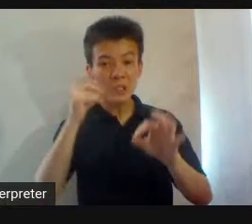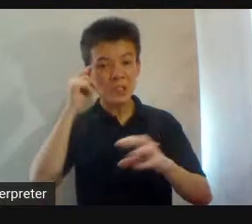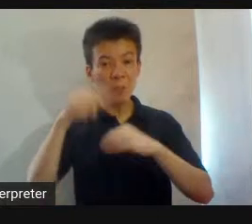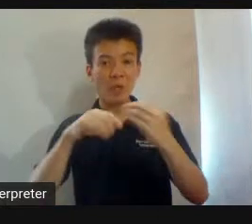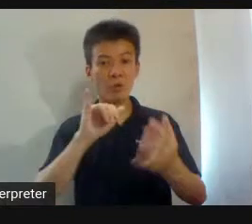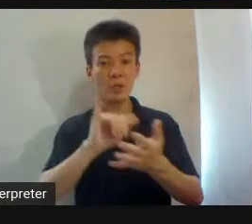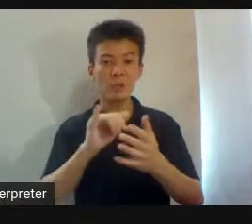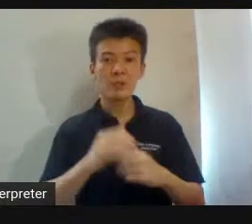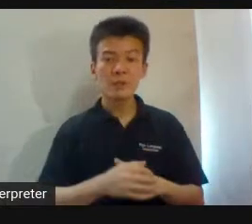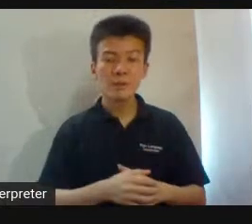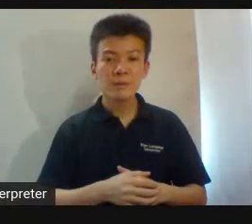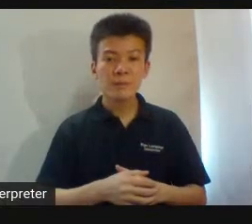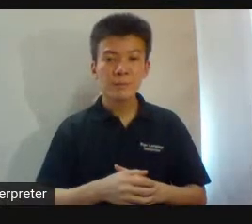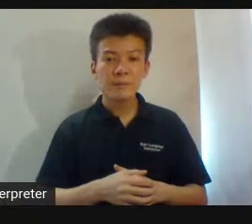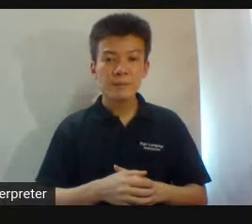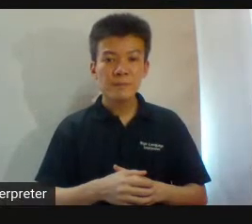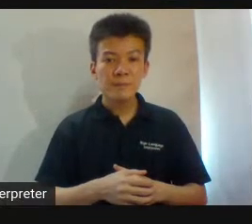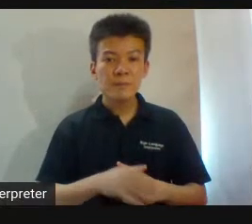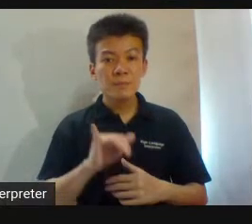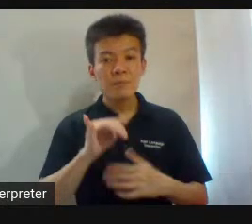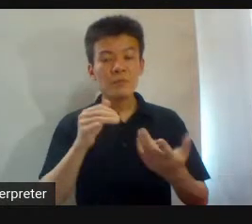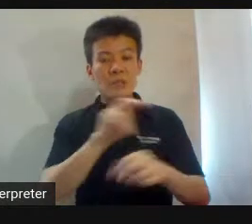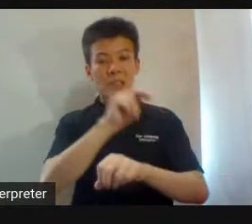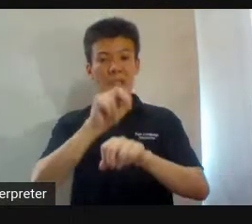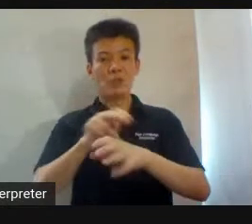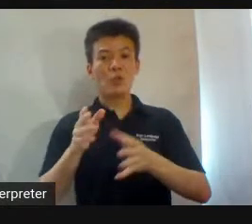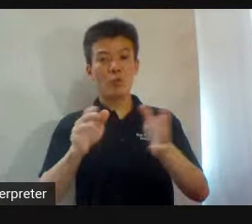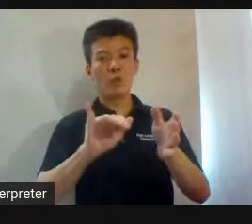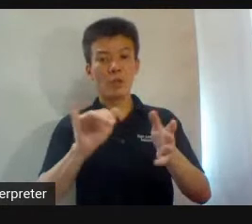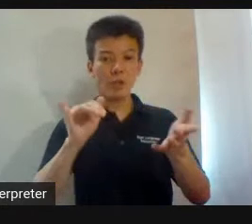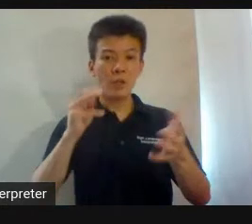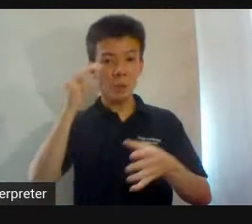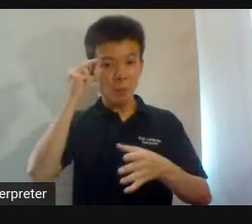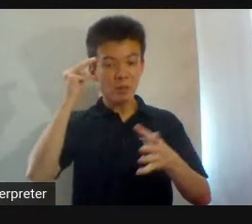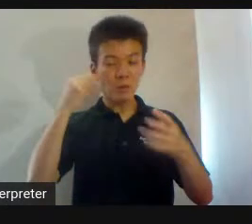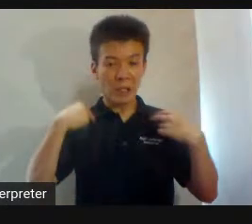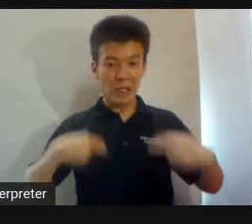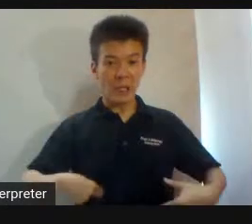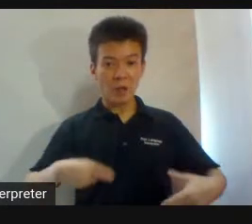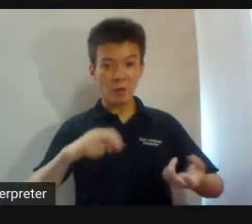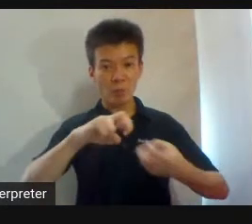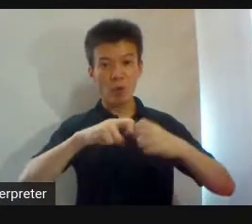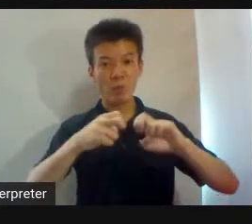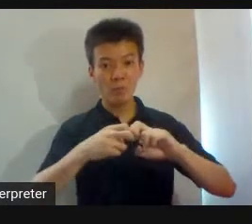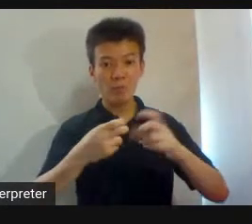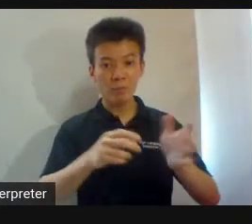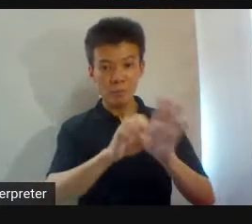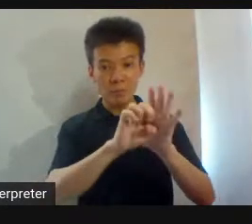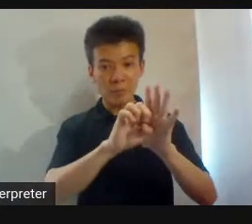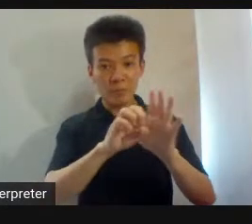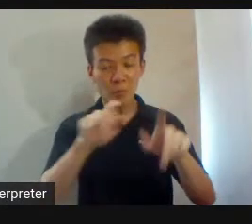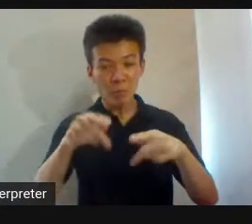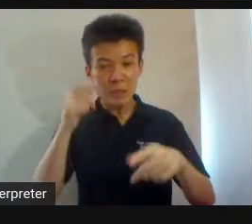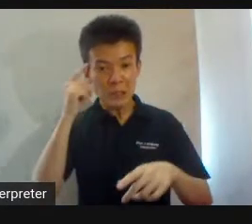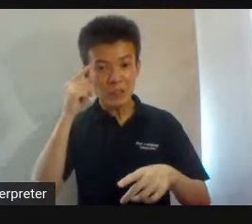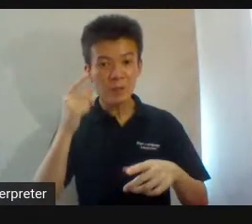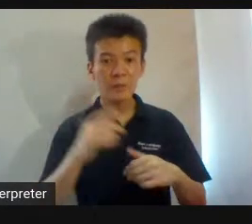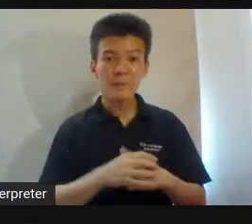it in a national way, like the mental health problem. So, for example, people think